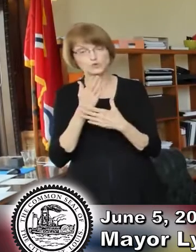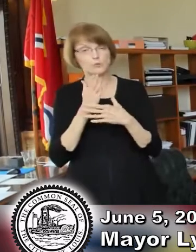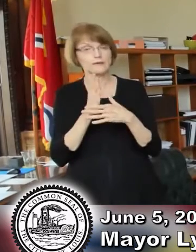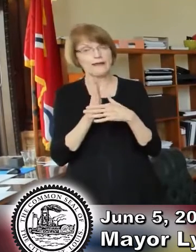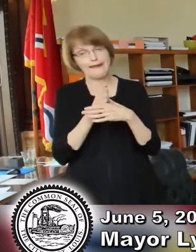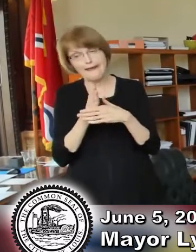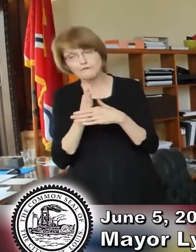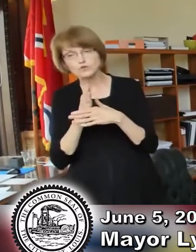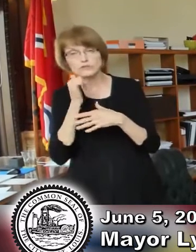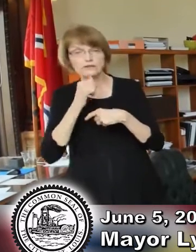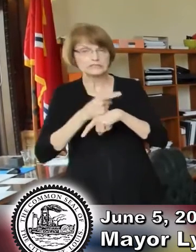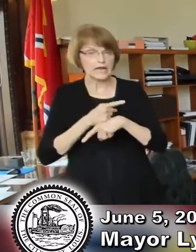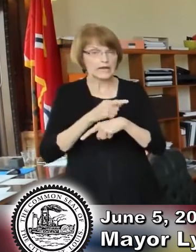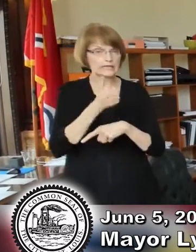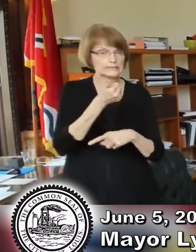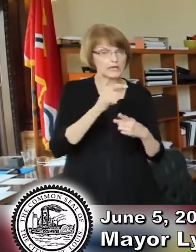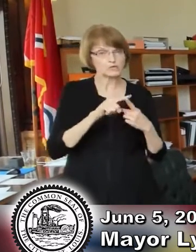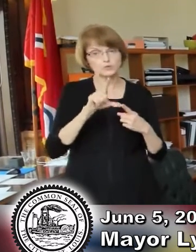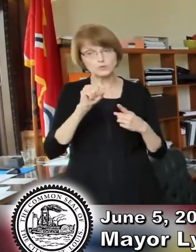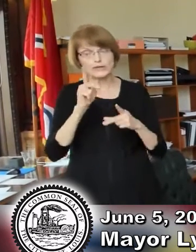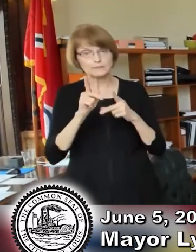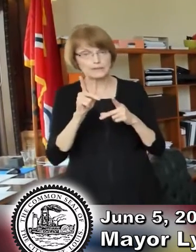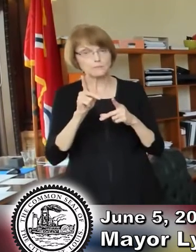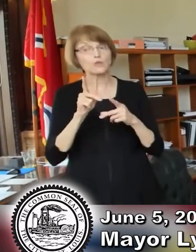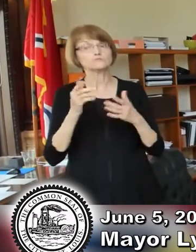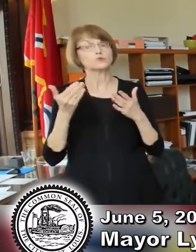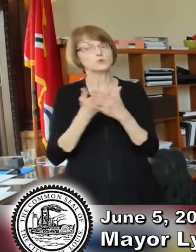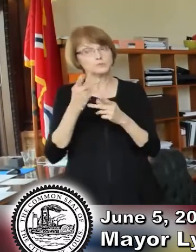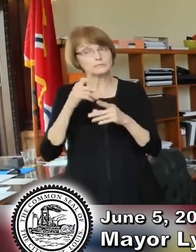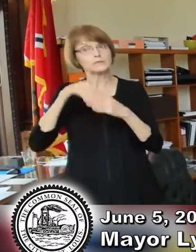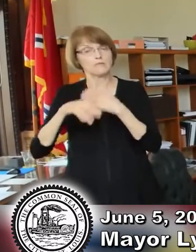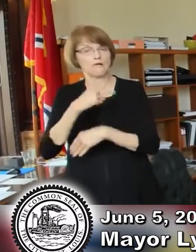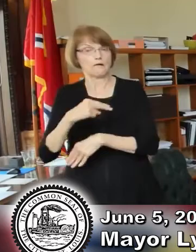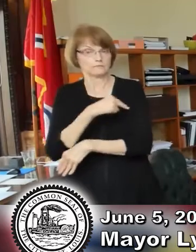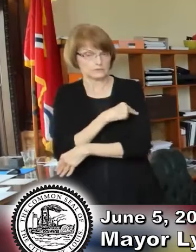20 people each day, which is a very